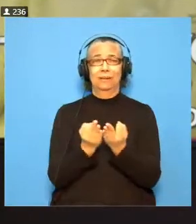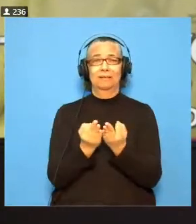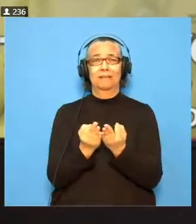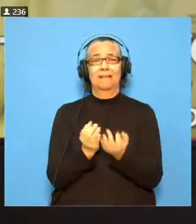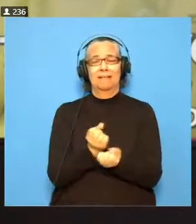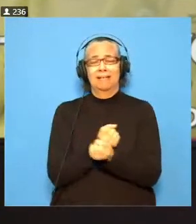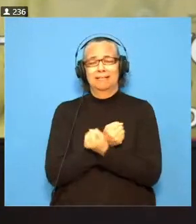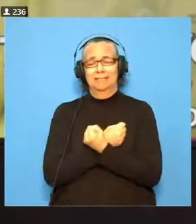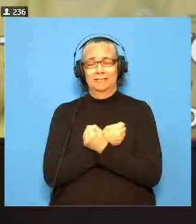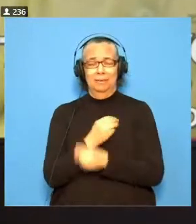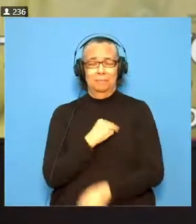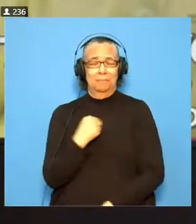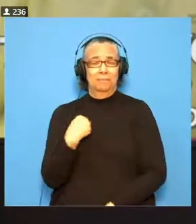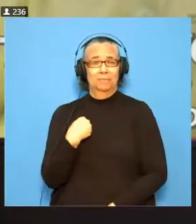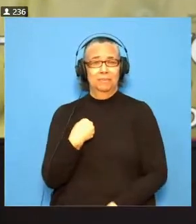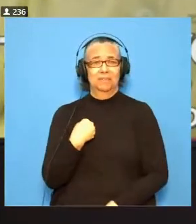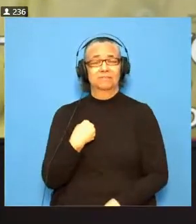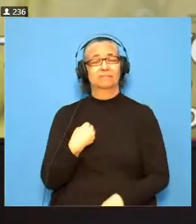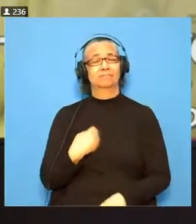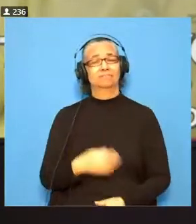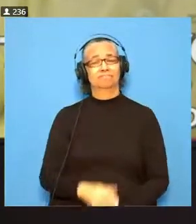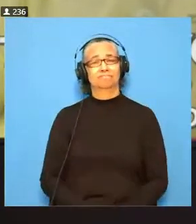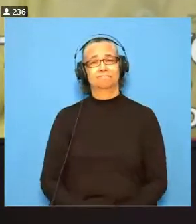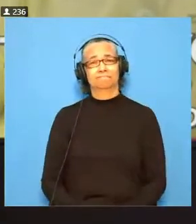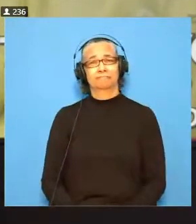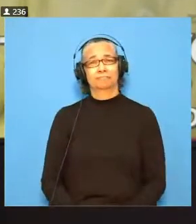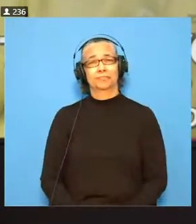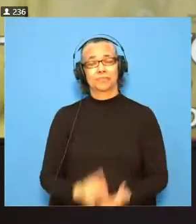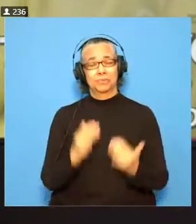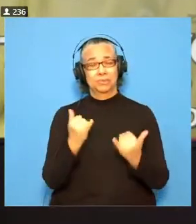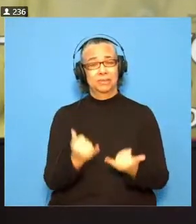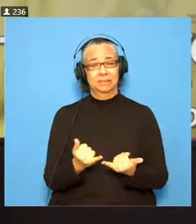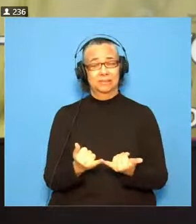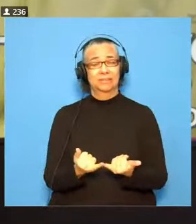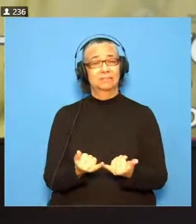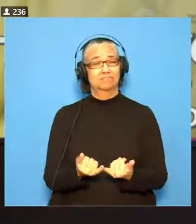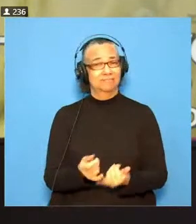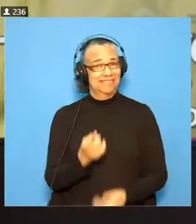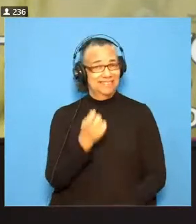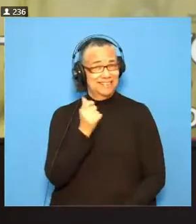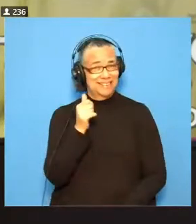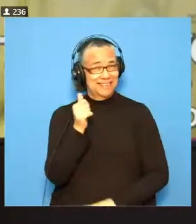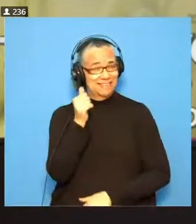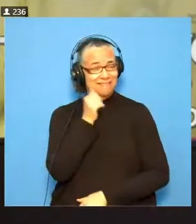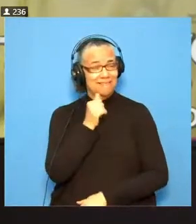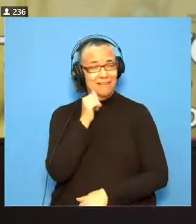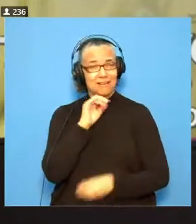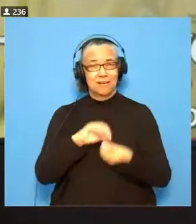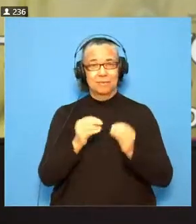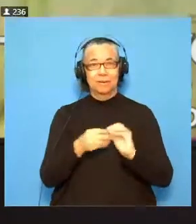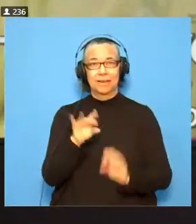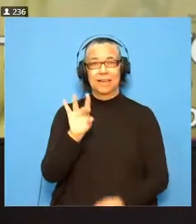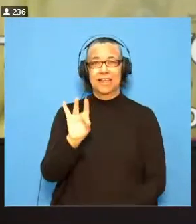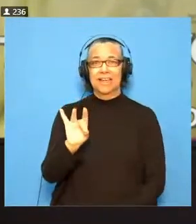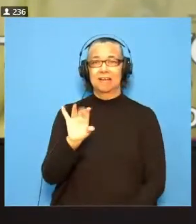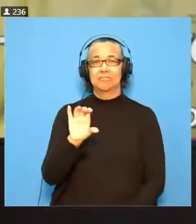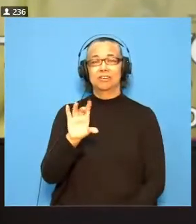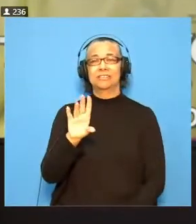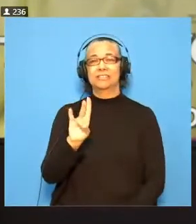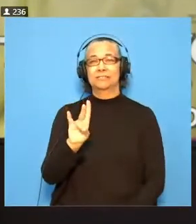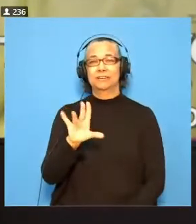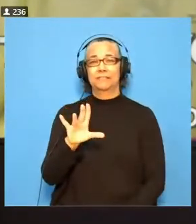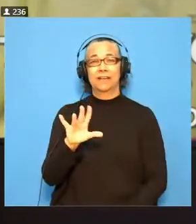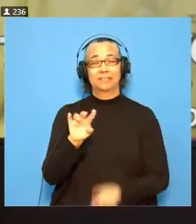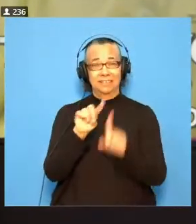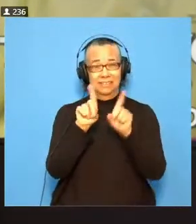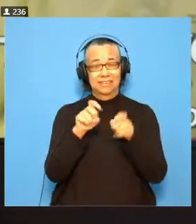the deceased. I will now provide today's daily statistics. There were 875 test results received